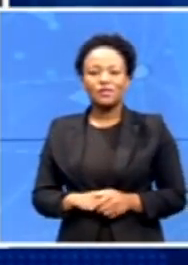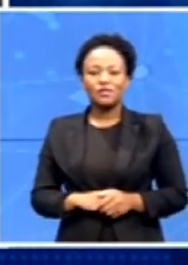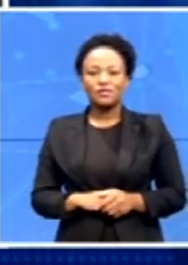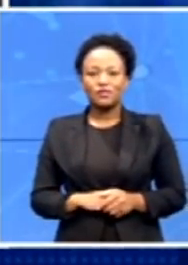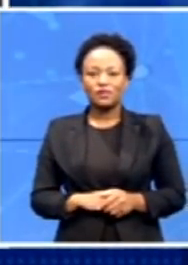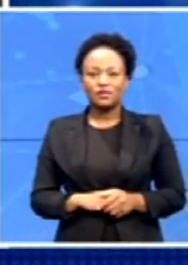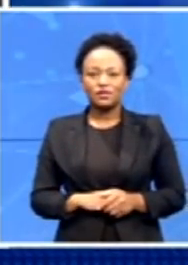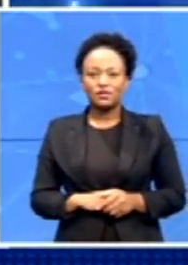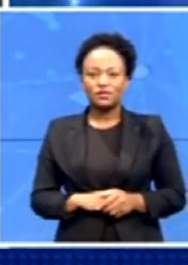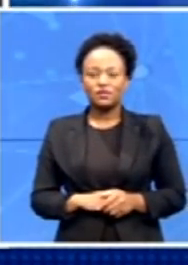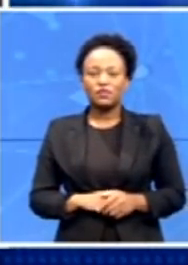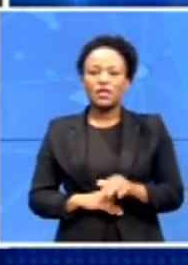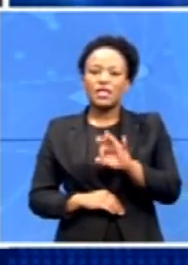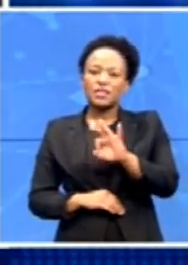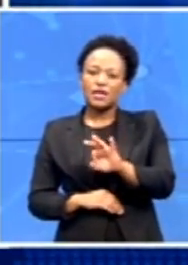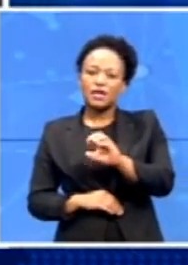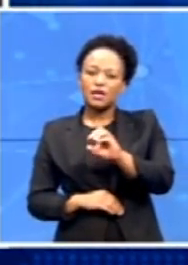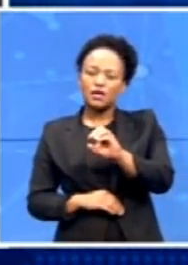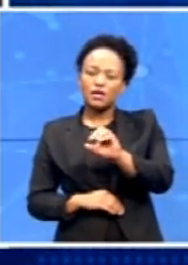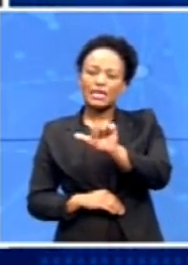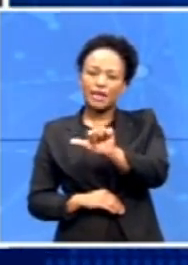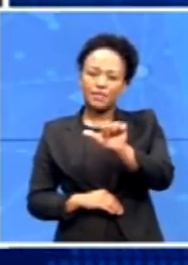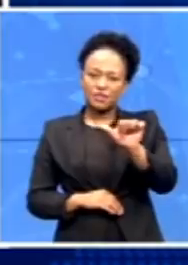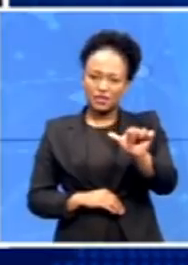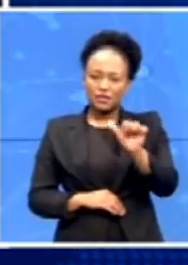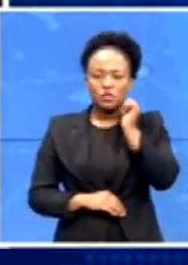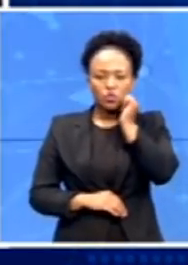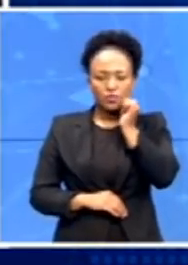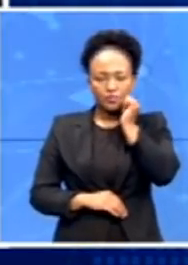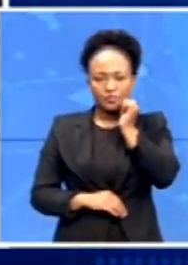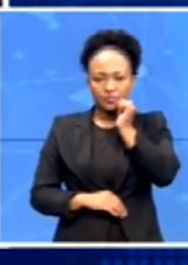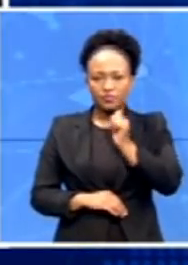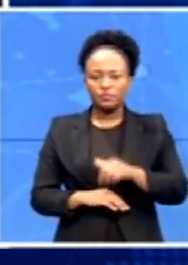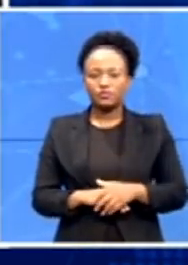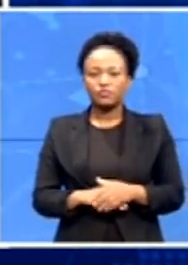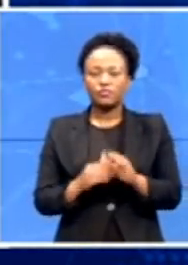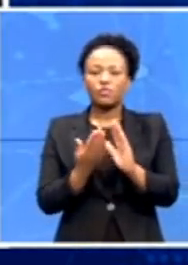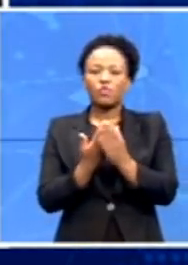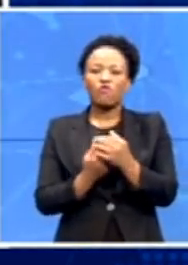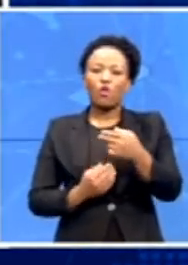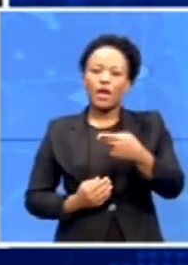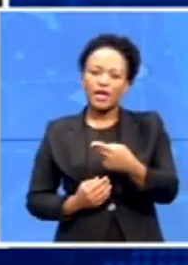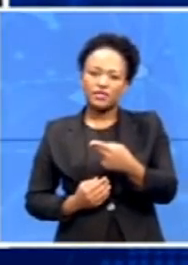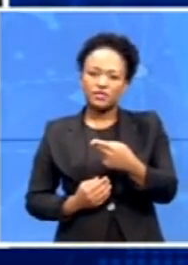36606. sorry, Mr. van Bergen, of Exhibit H2, my lady. 3660.